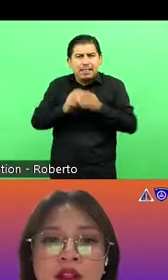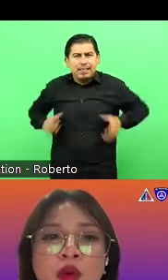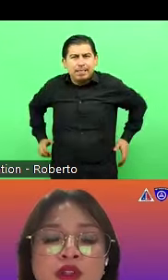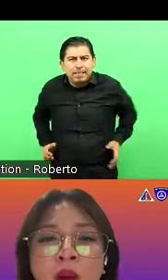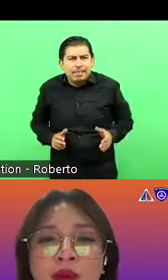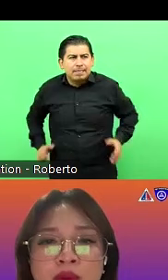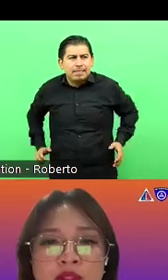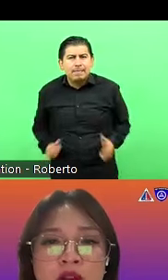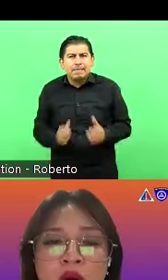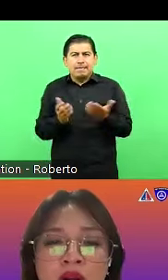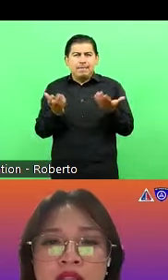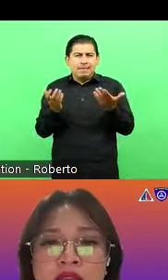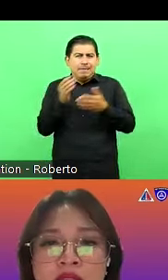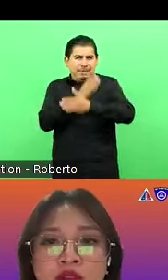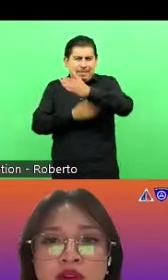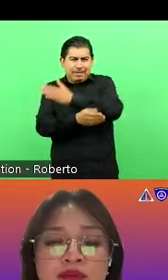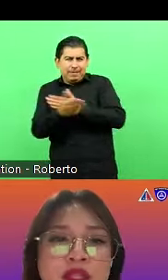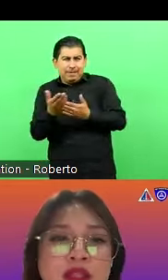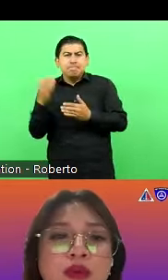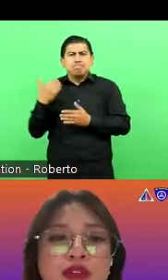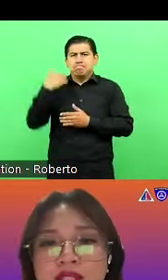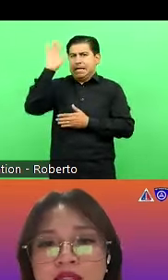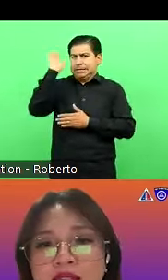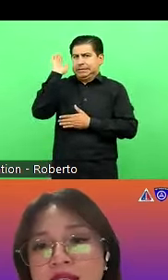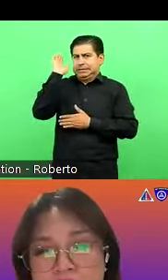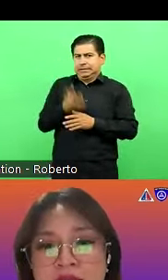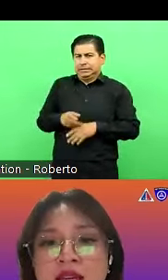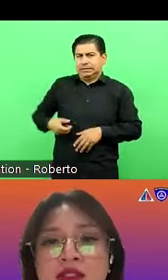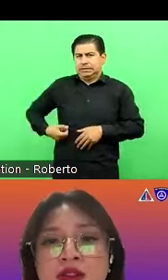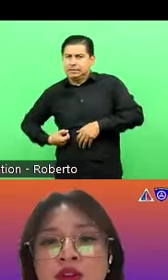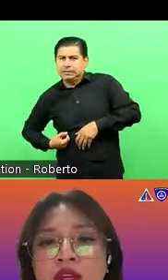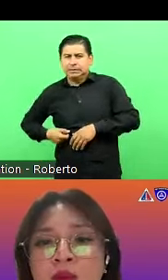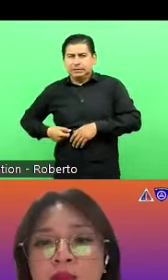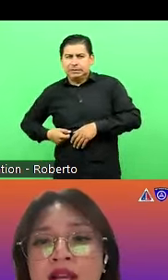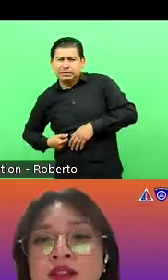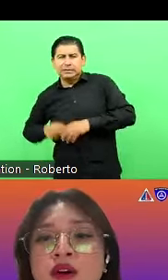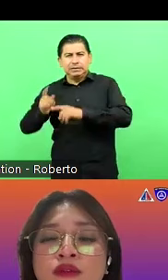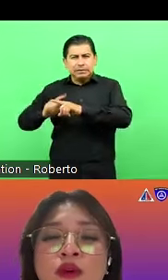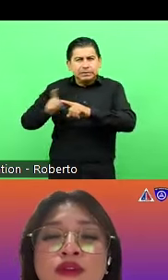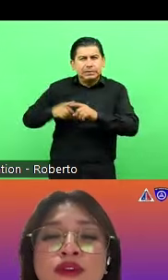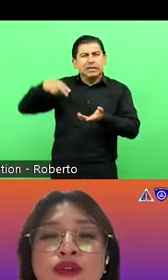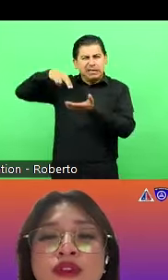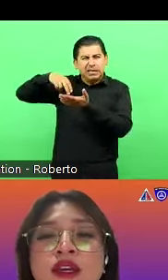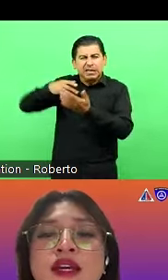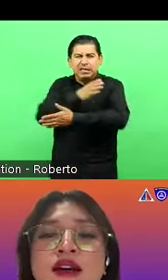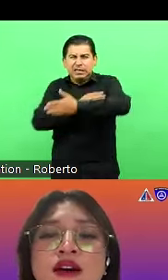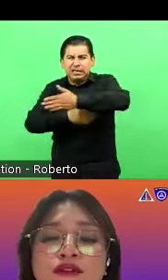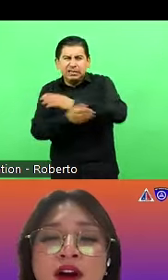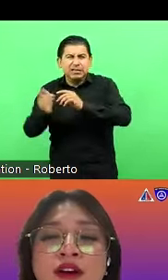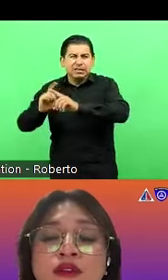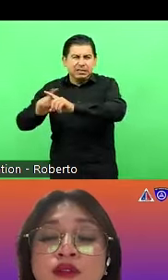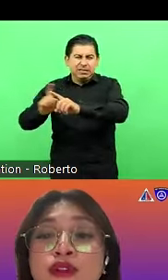the most populous among the sector of PWDs in the city. So they comprise of over